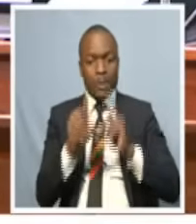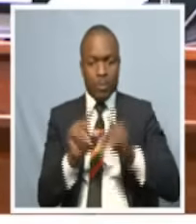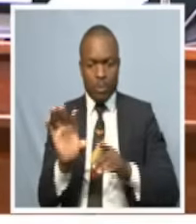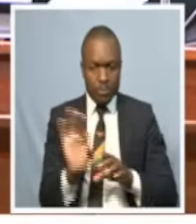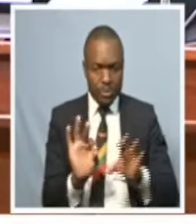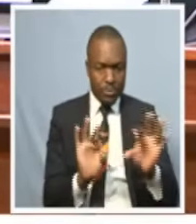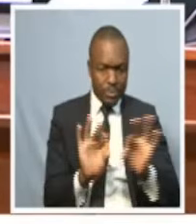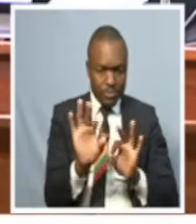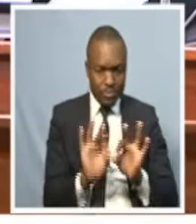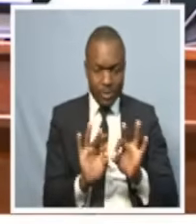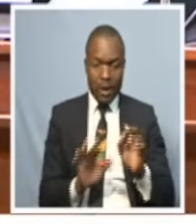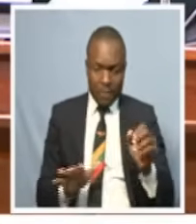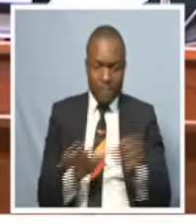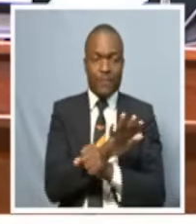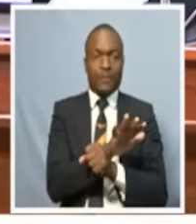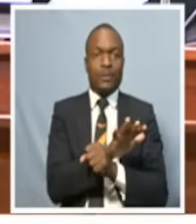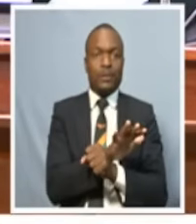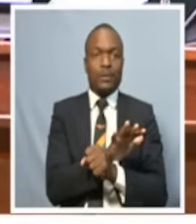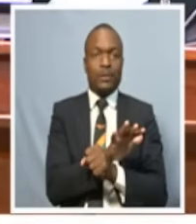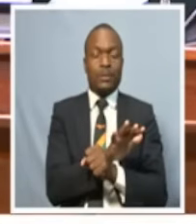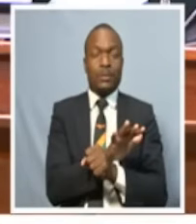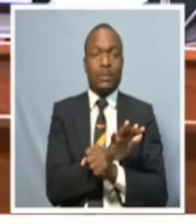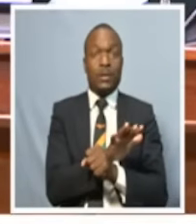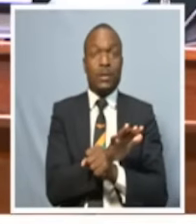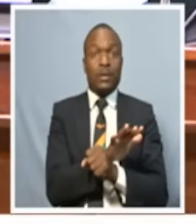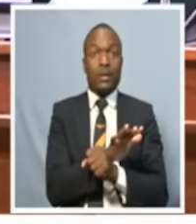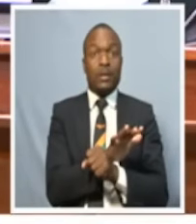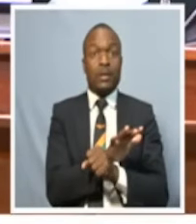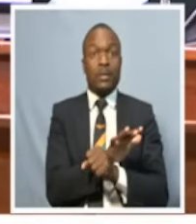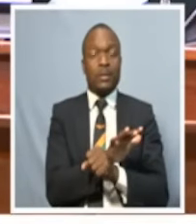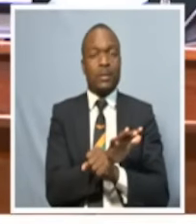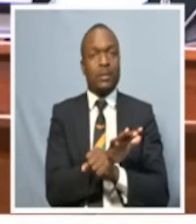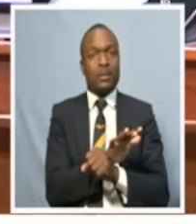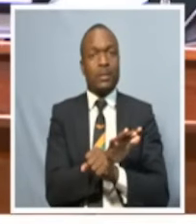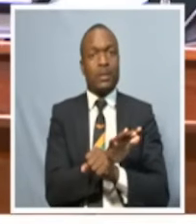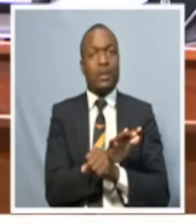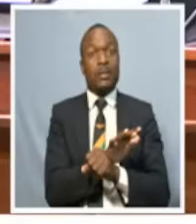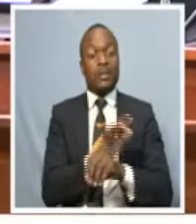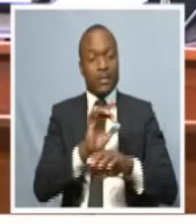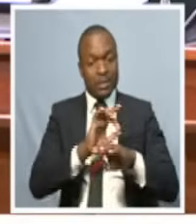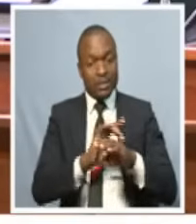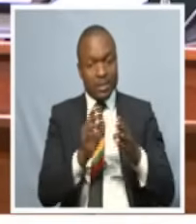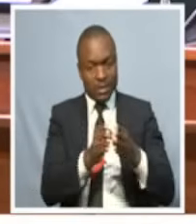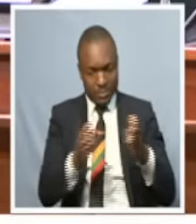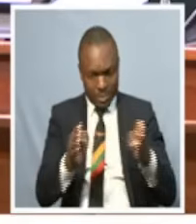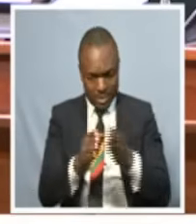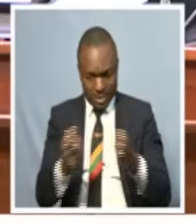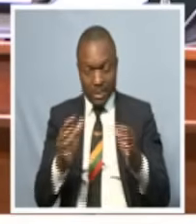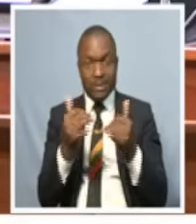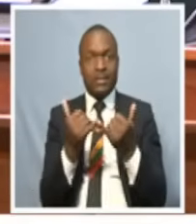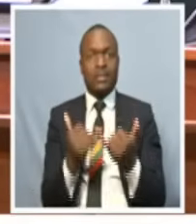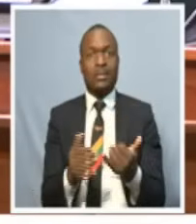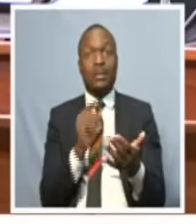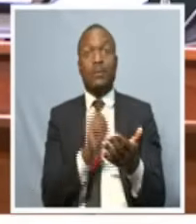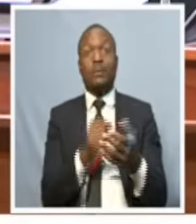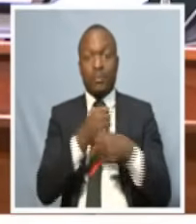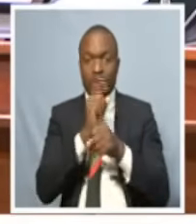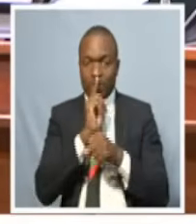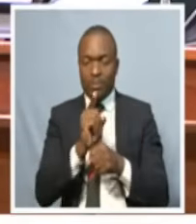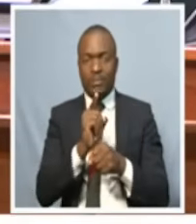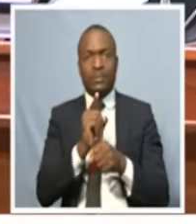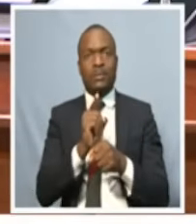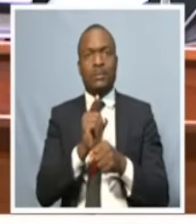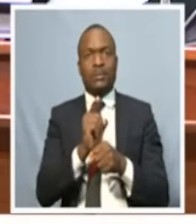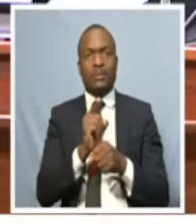selected to fill the current vacancies. This approach ensured efficiency and